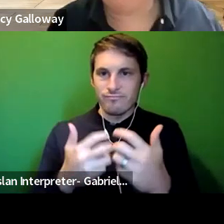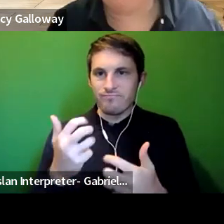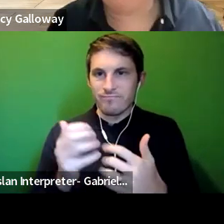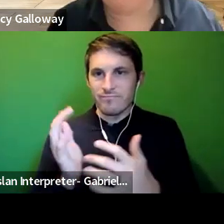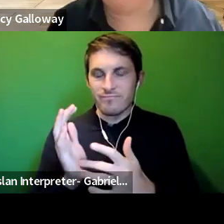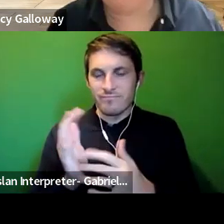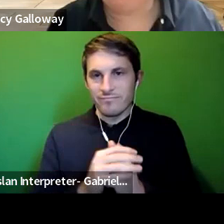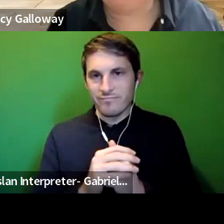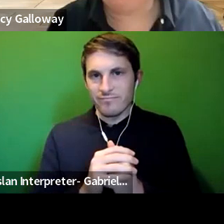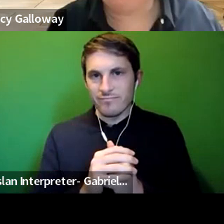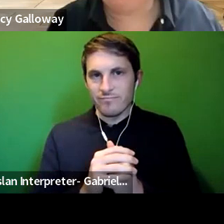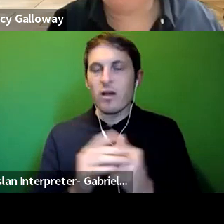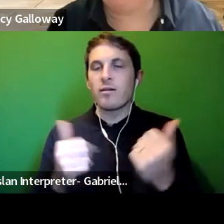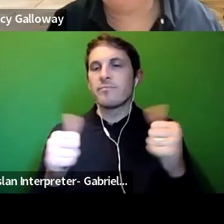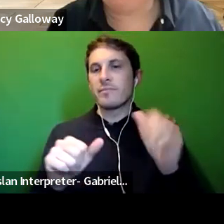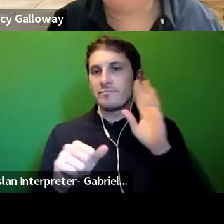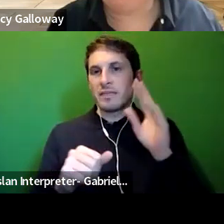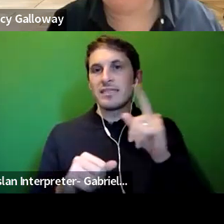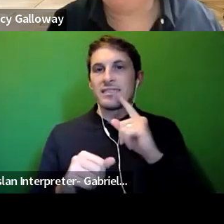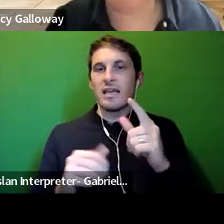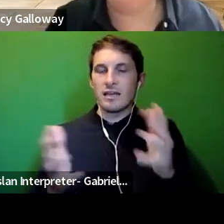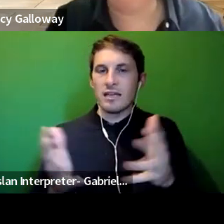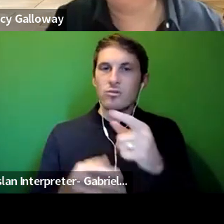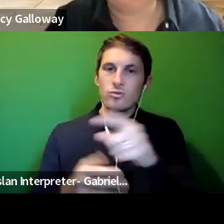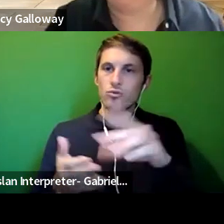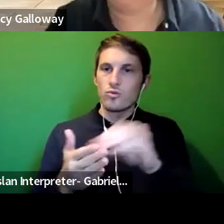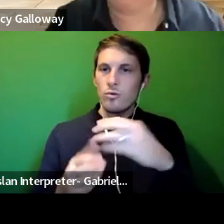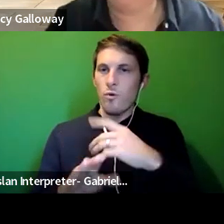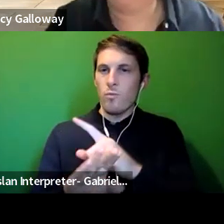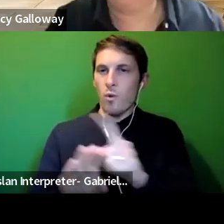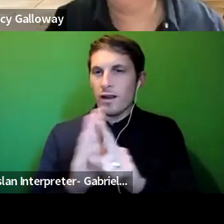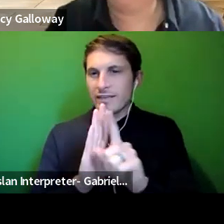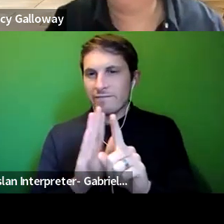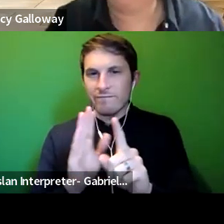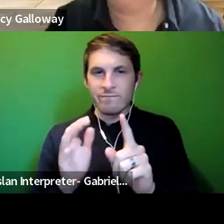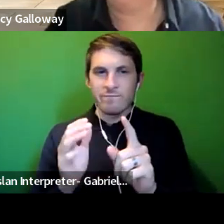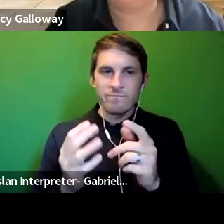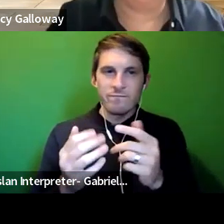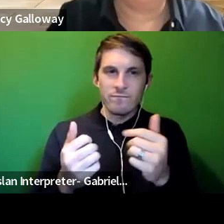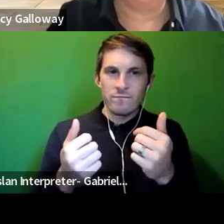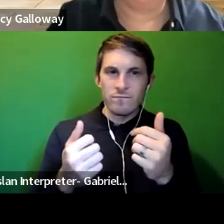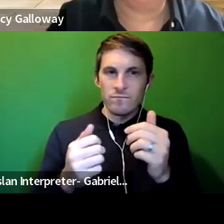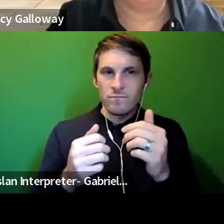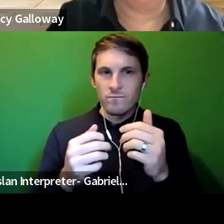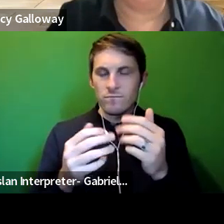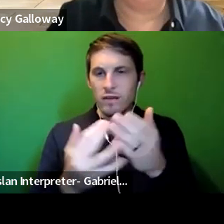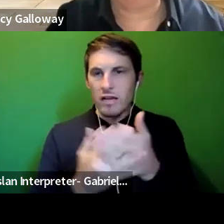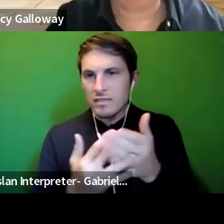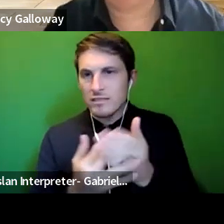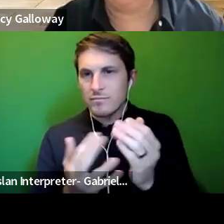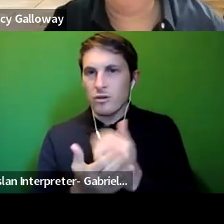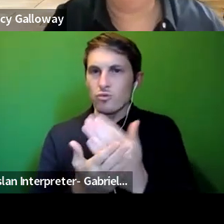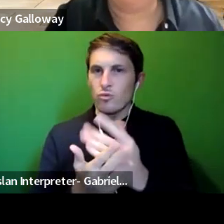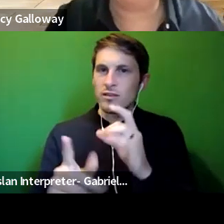encouraging students to be more proactive, use accessibility as well, rather than just sitting back and expecting it all to happen, making sure that they